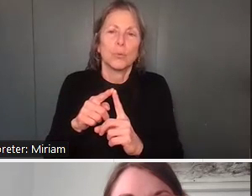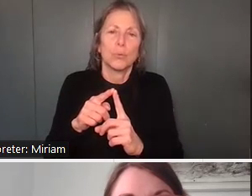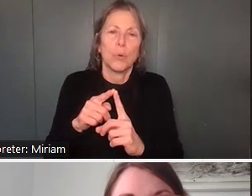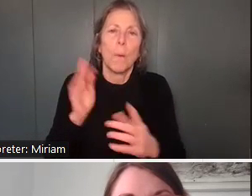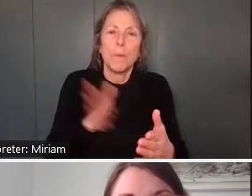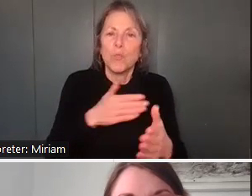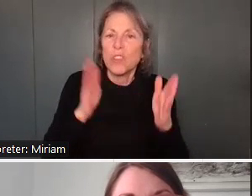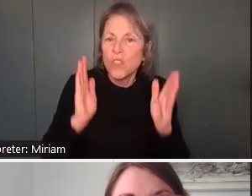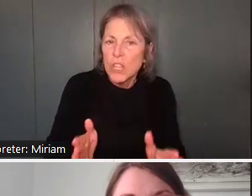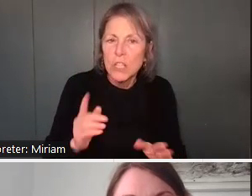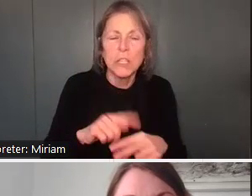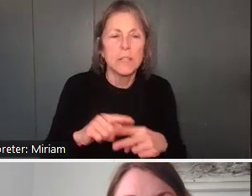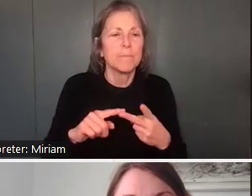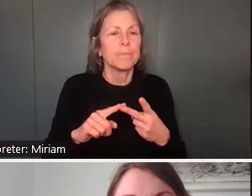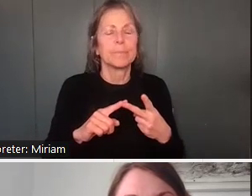musicians.